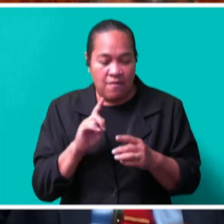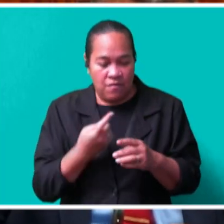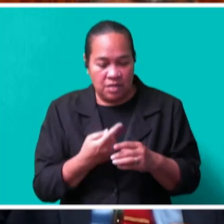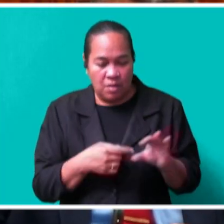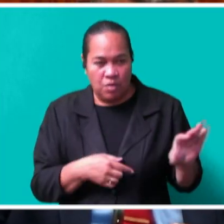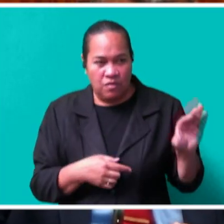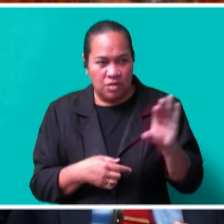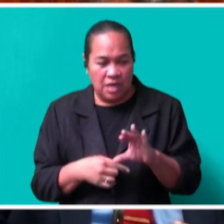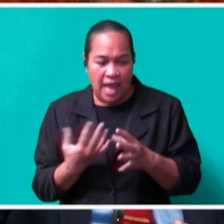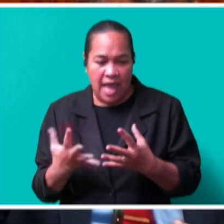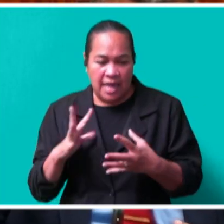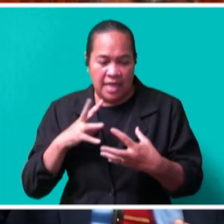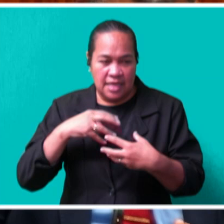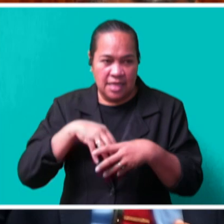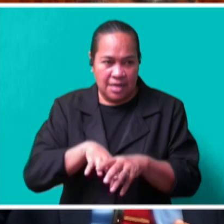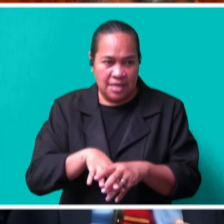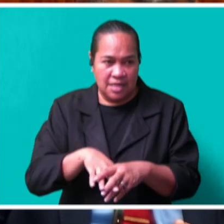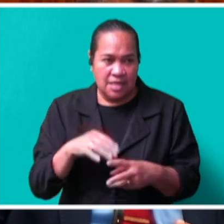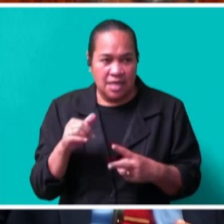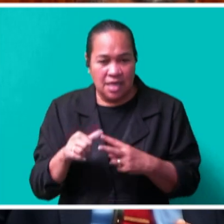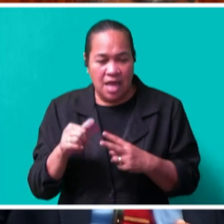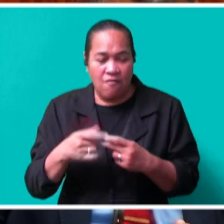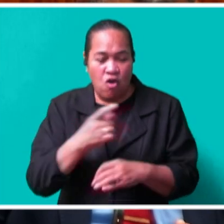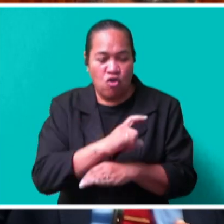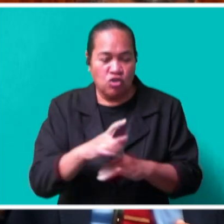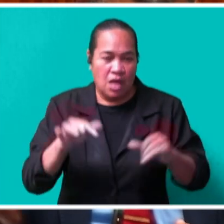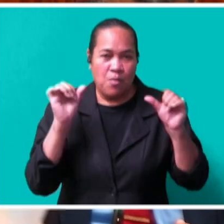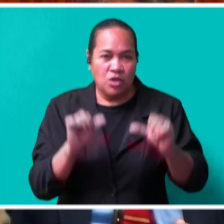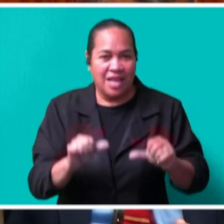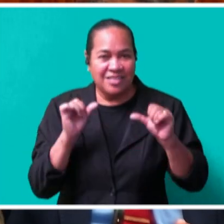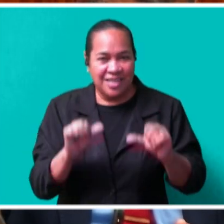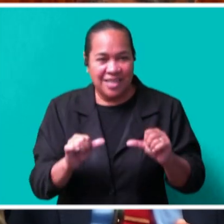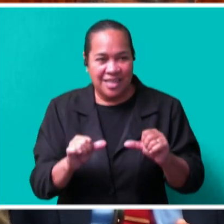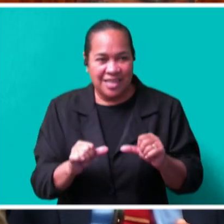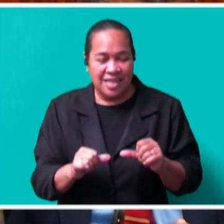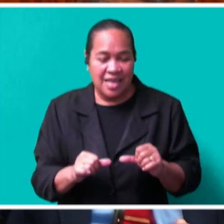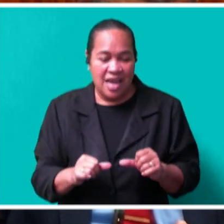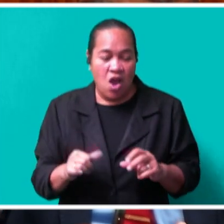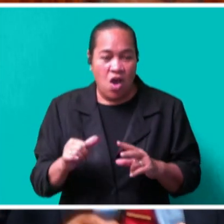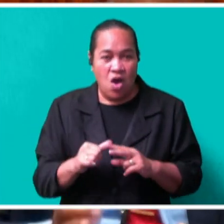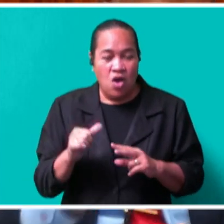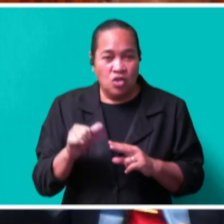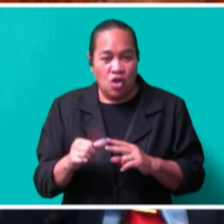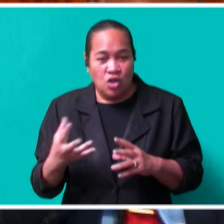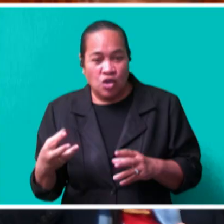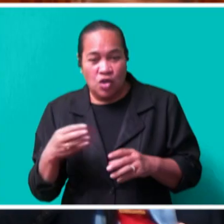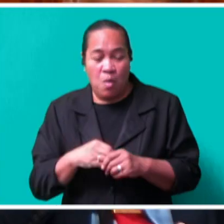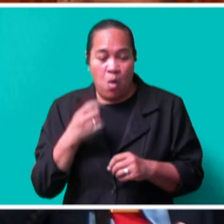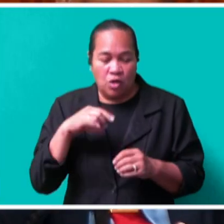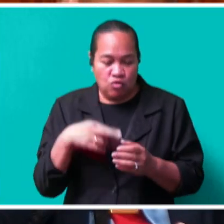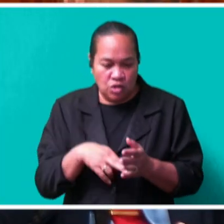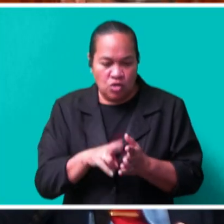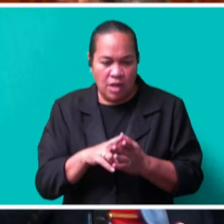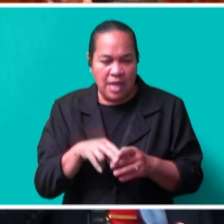and integrated nature-based coastal protection, including the restoration of